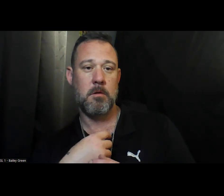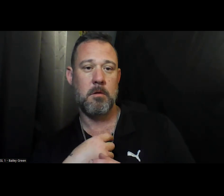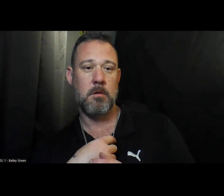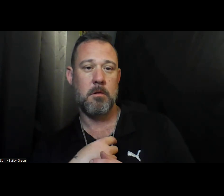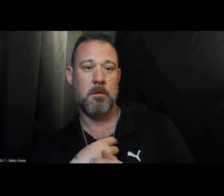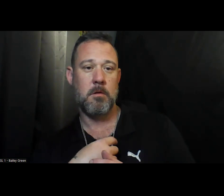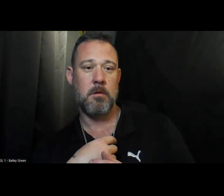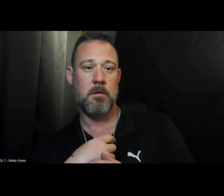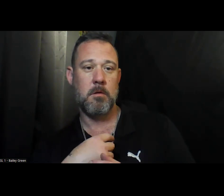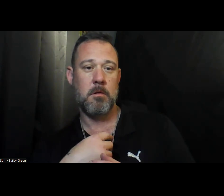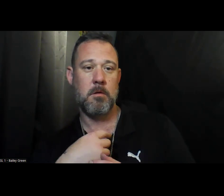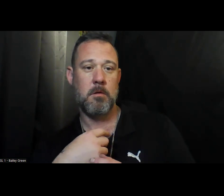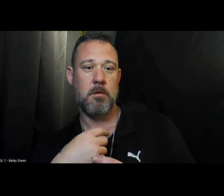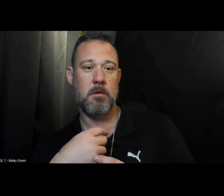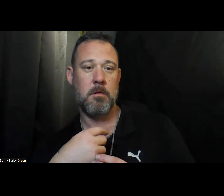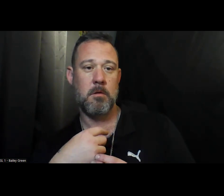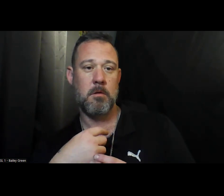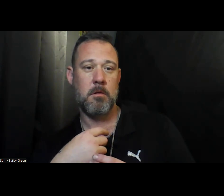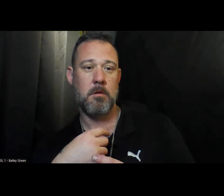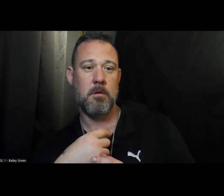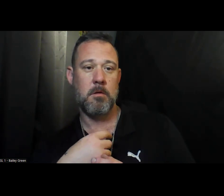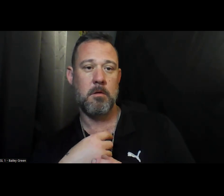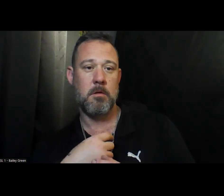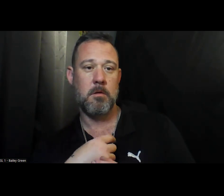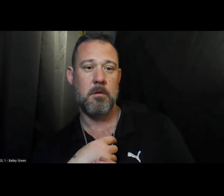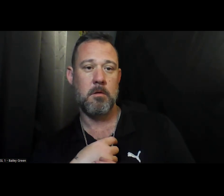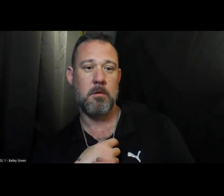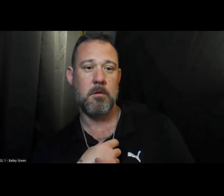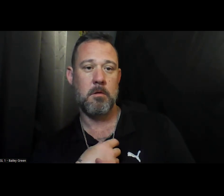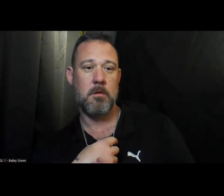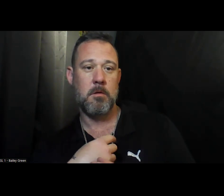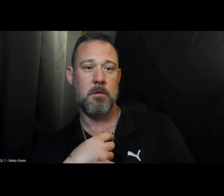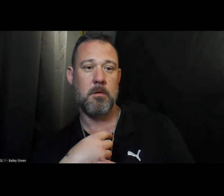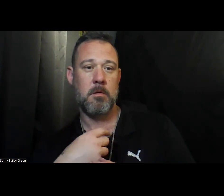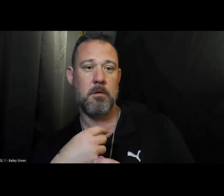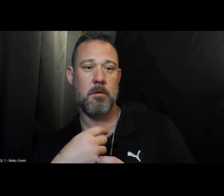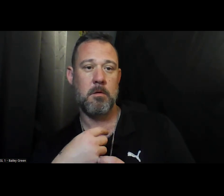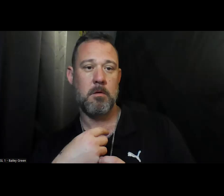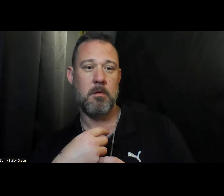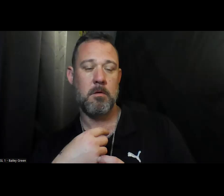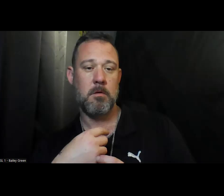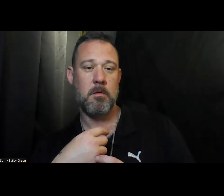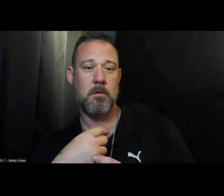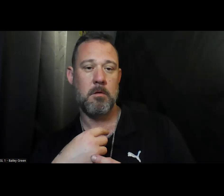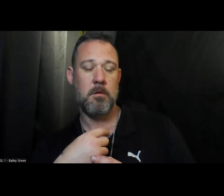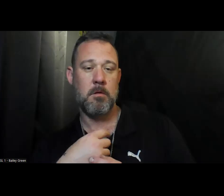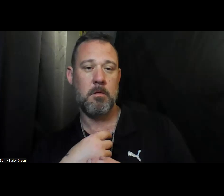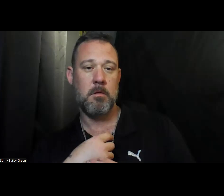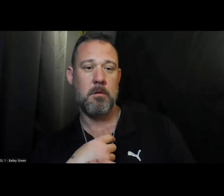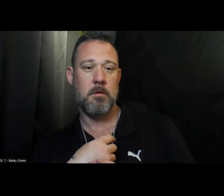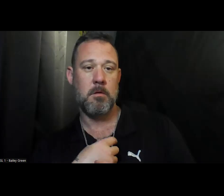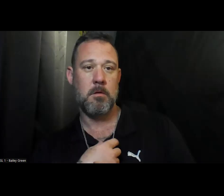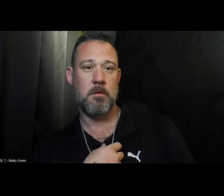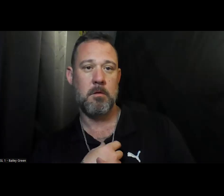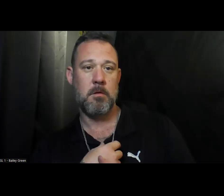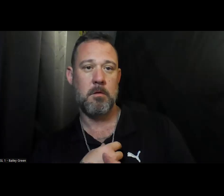I could try signing off and coming back in. It might help to turn your camera off. I know that's not ideal,